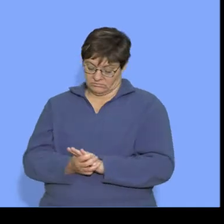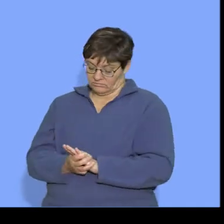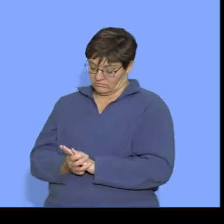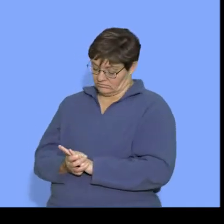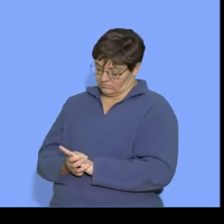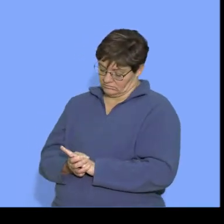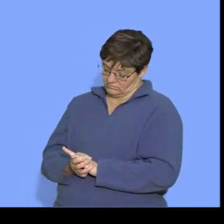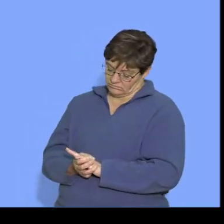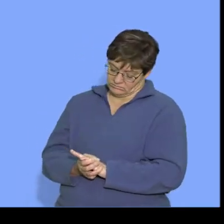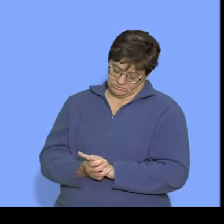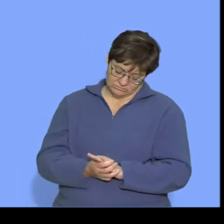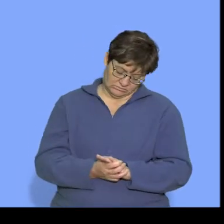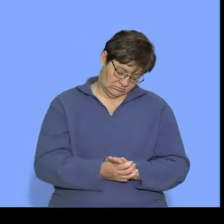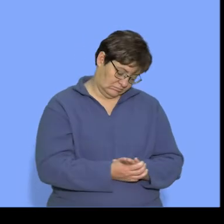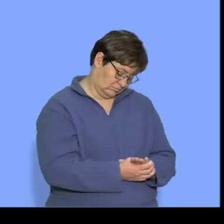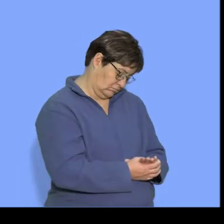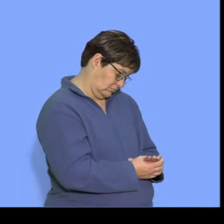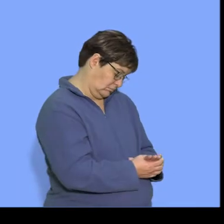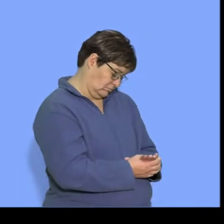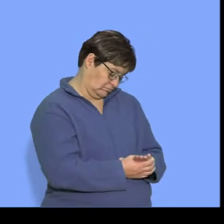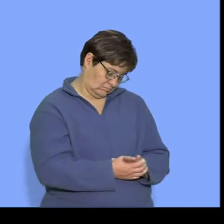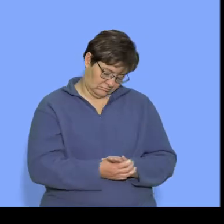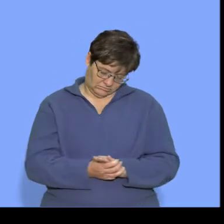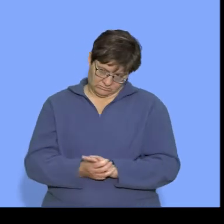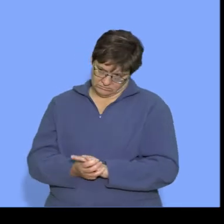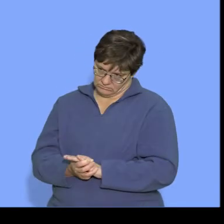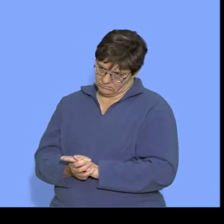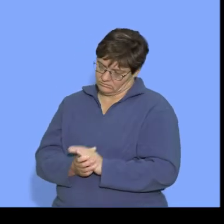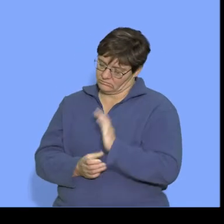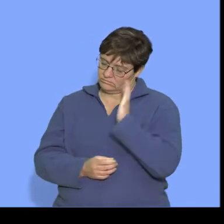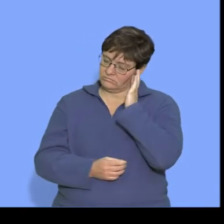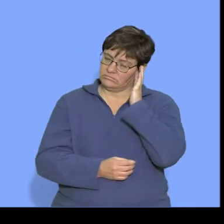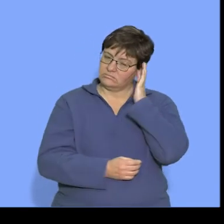our outro and intro. Okay.